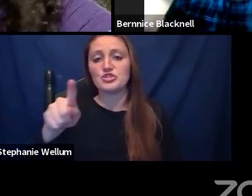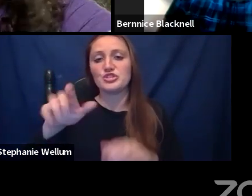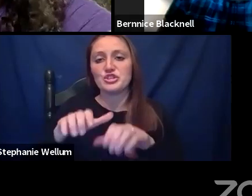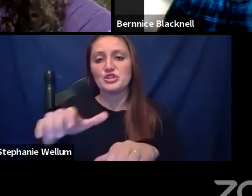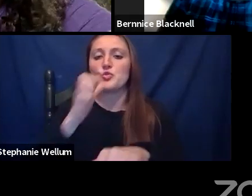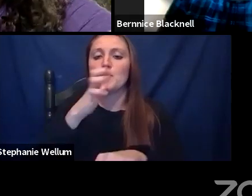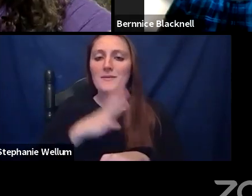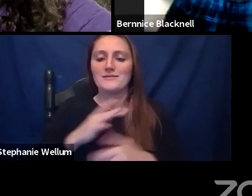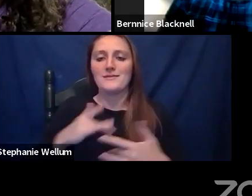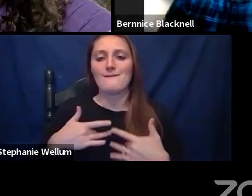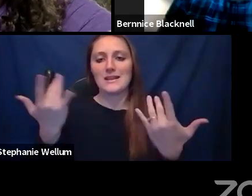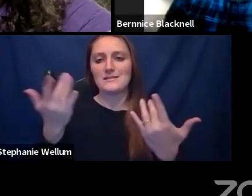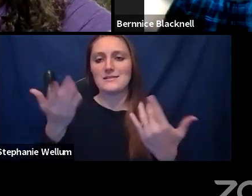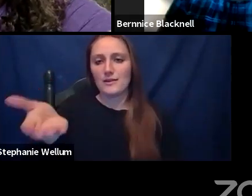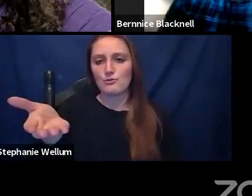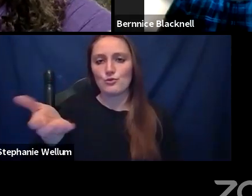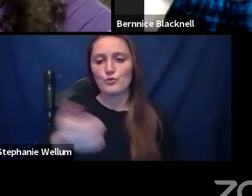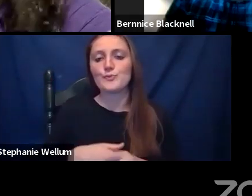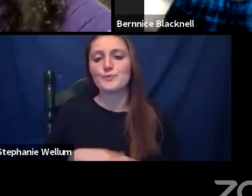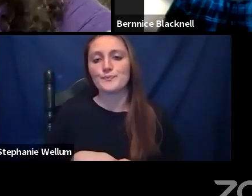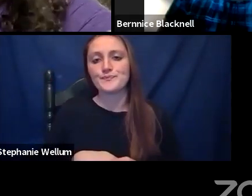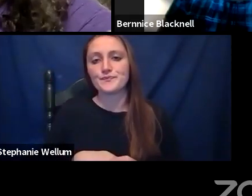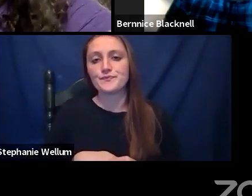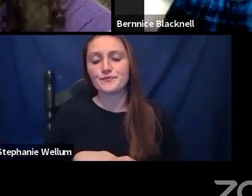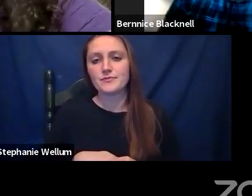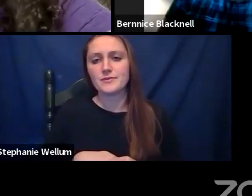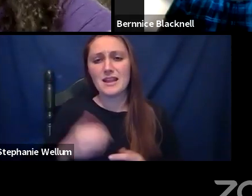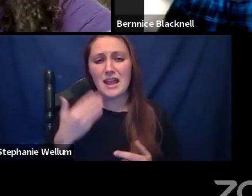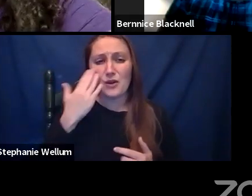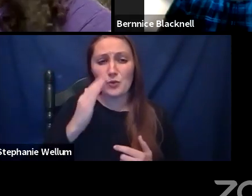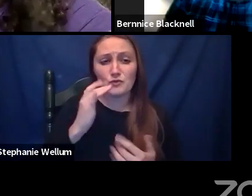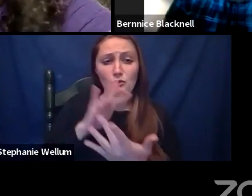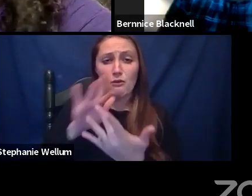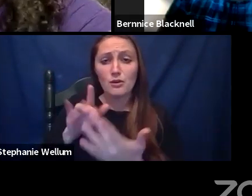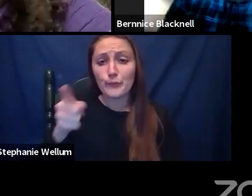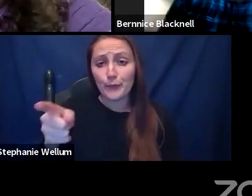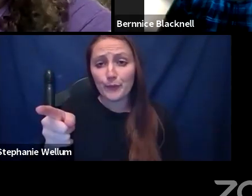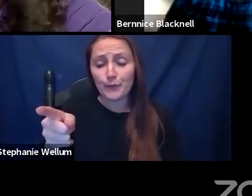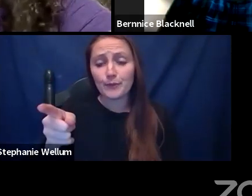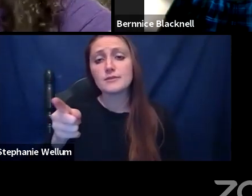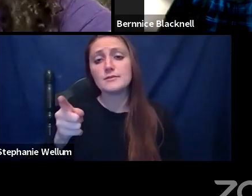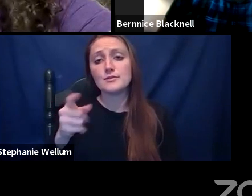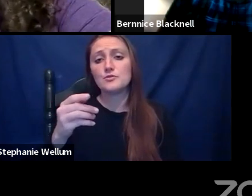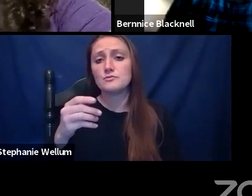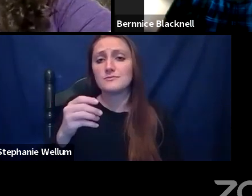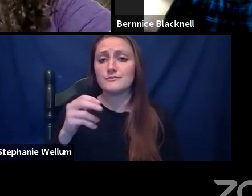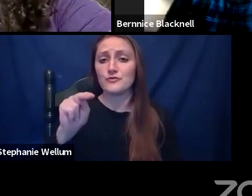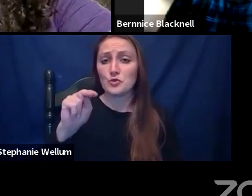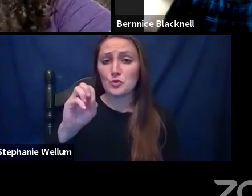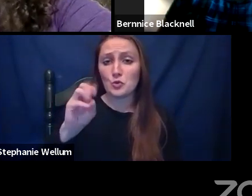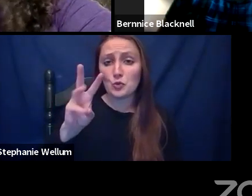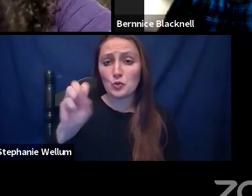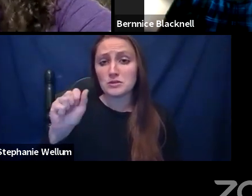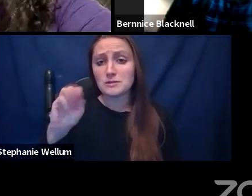events there. She, I don't know if she would be the one you would connect with at New Samaritan or,